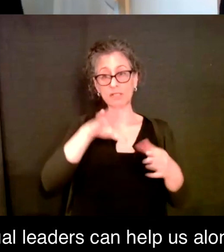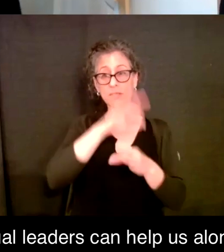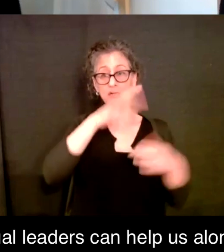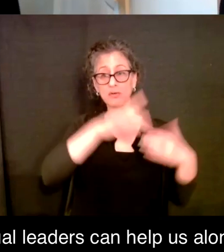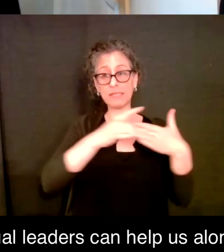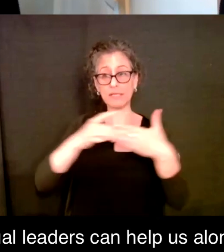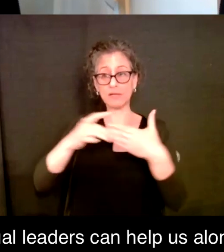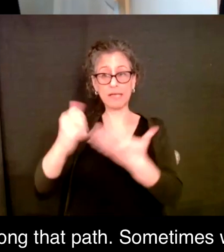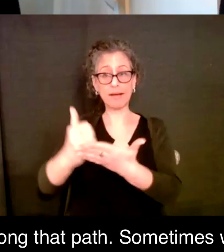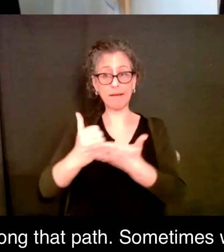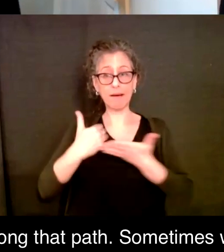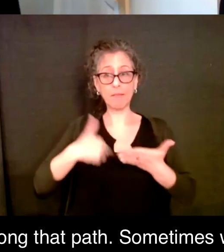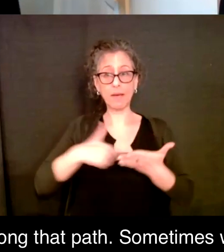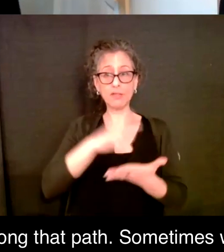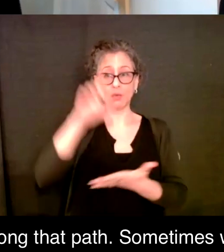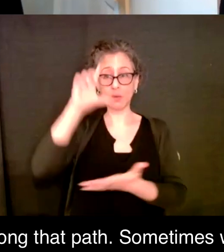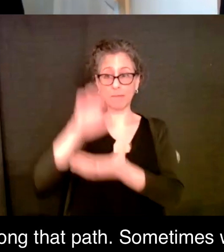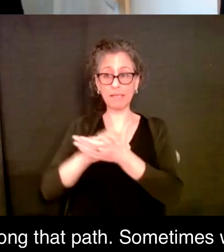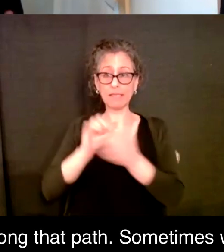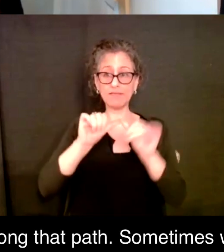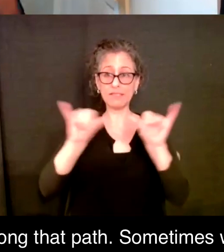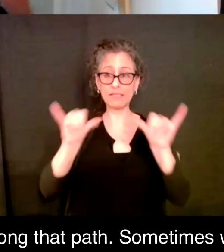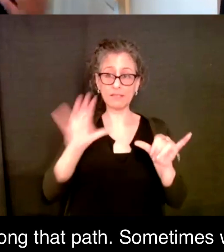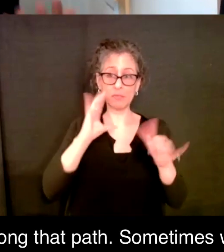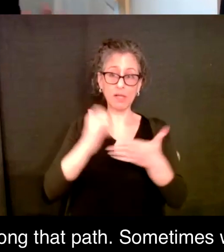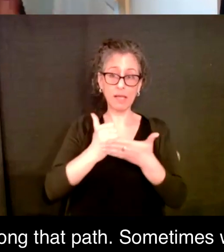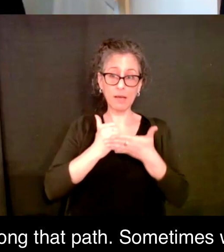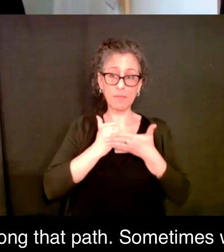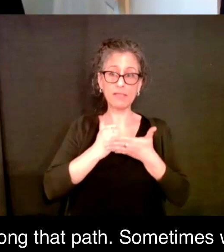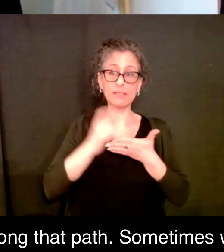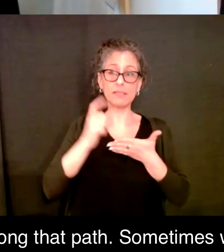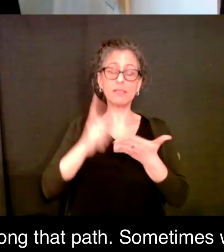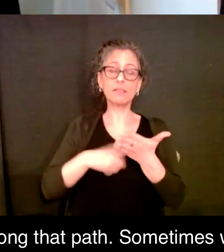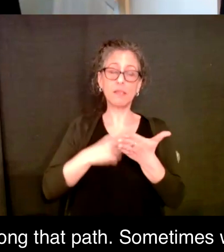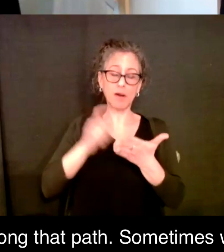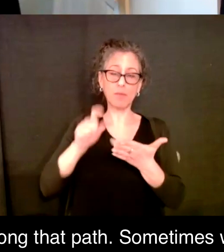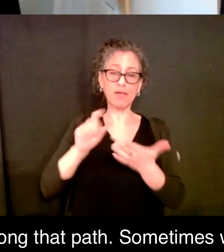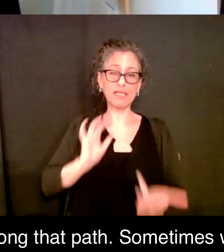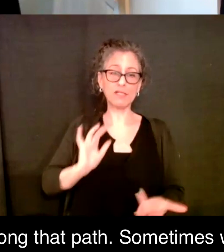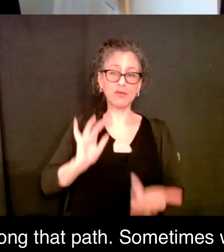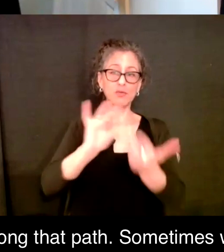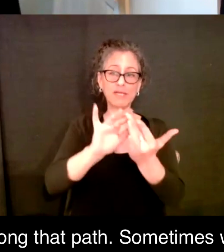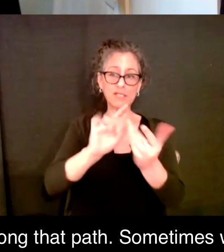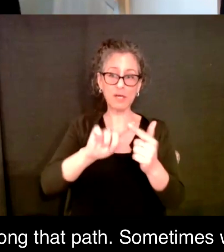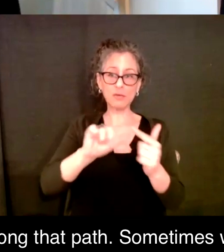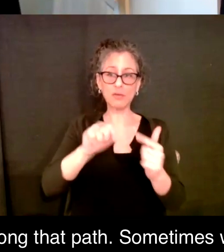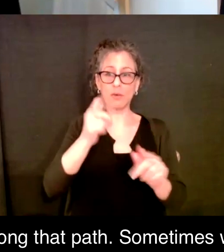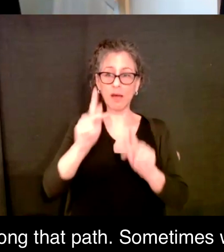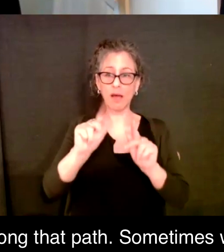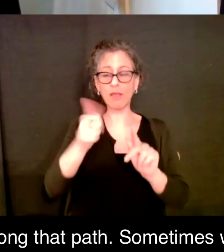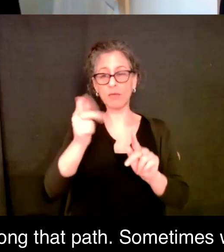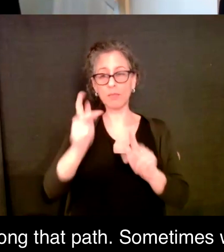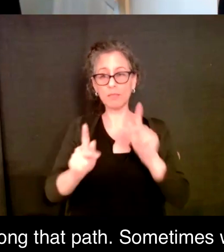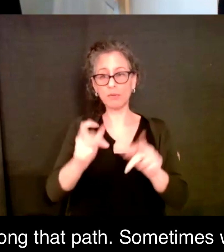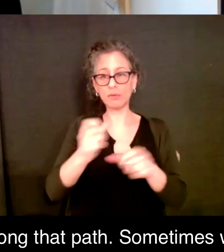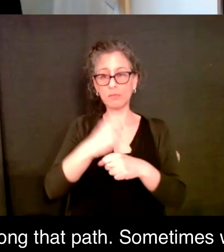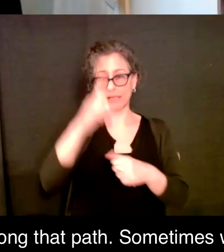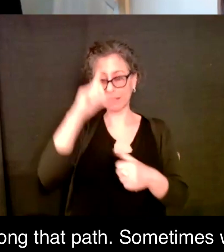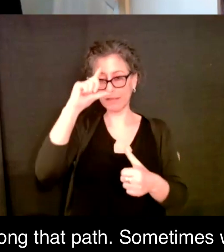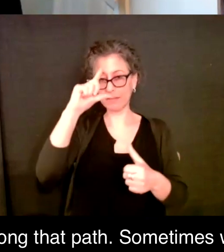own belief system will help us along that path. Sometimes we need to reach out to others and make that connection.